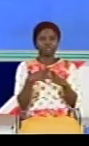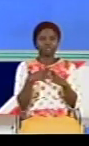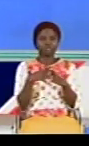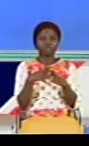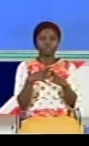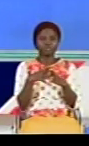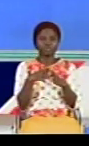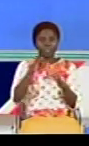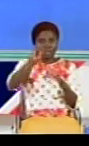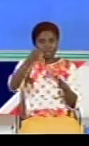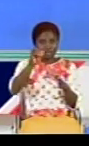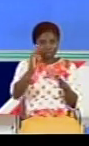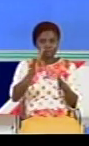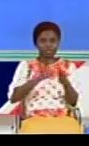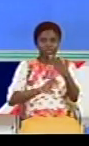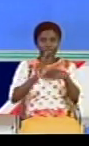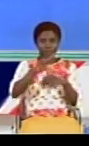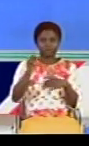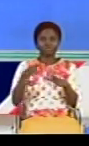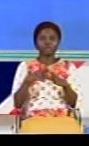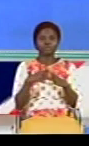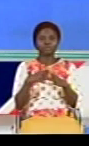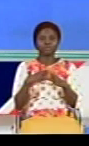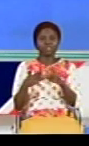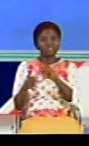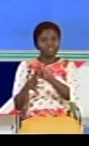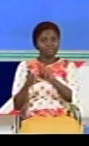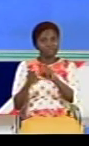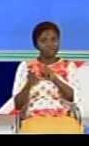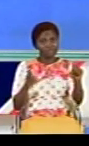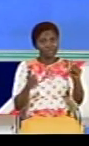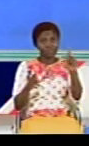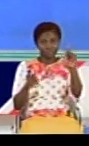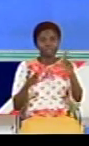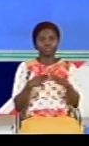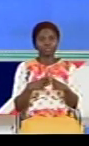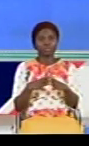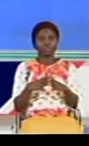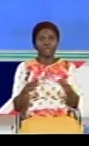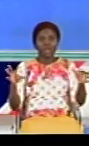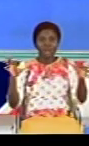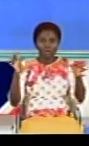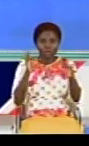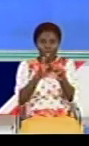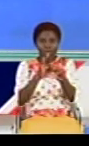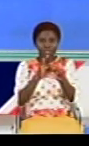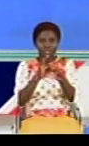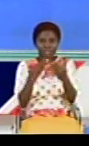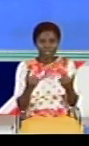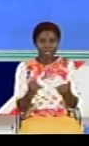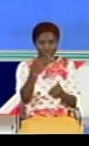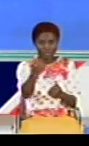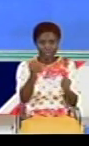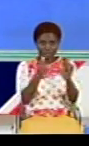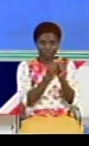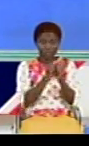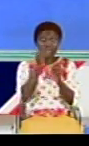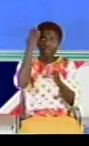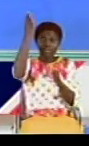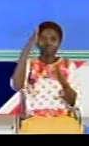22, reading from verse 21. Acquaint now thyself with him and be at